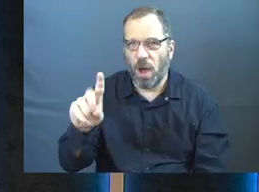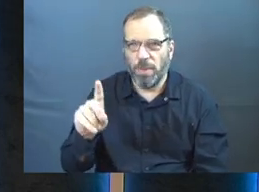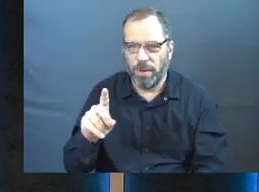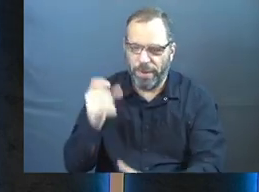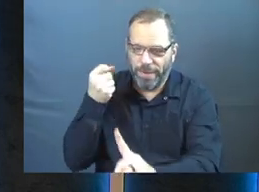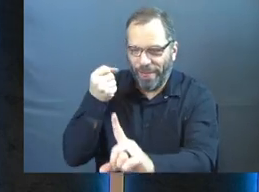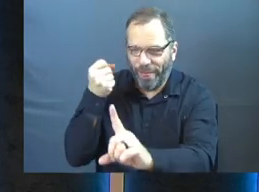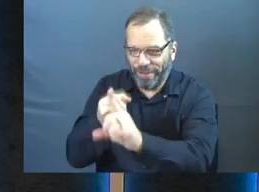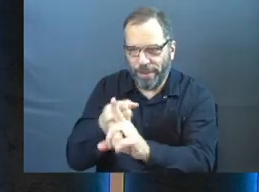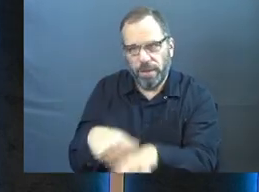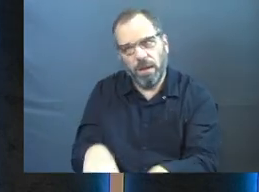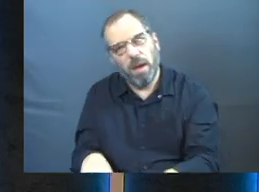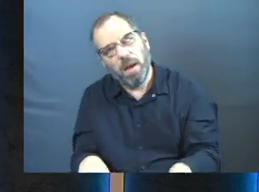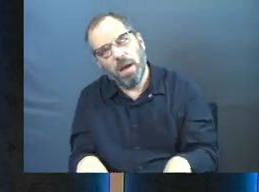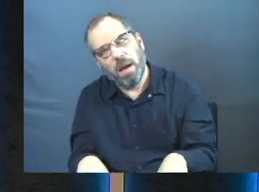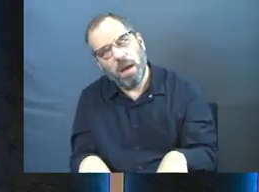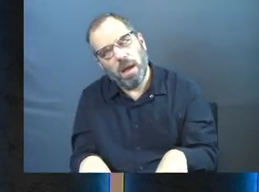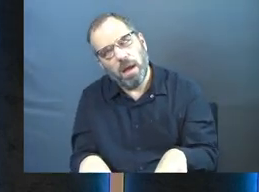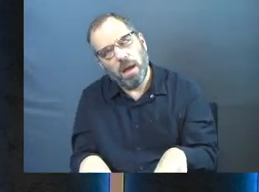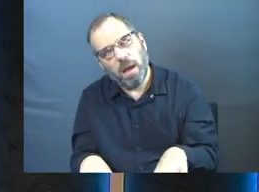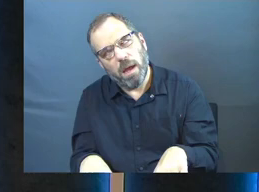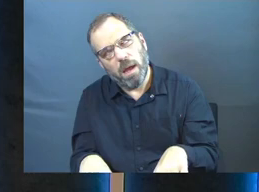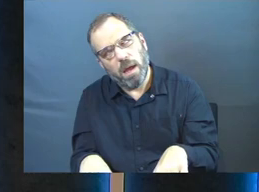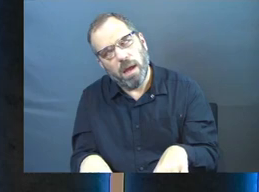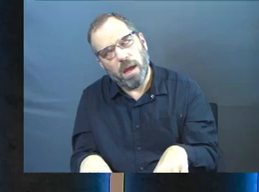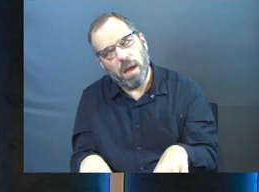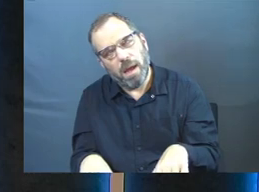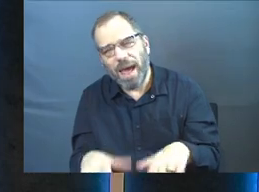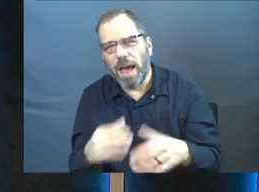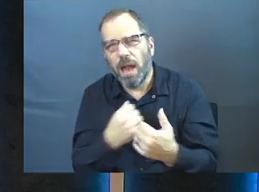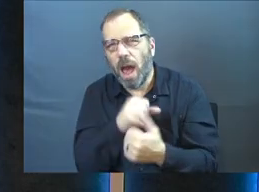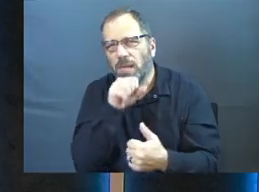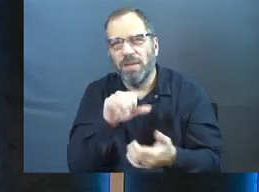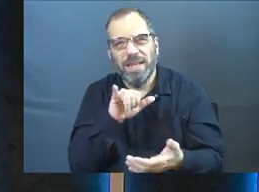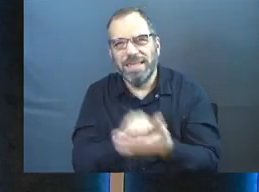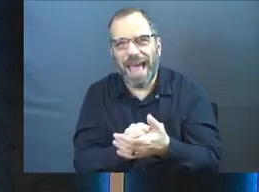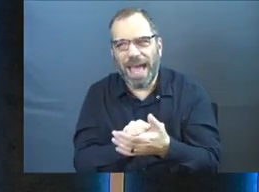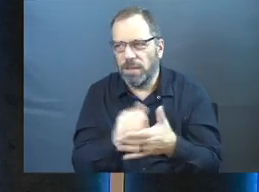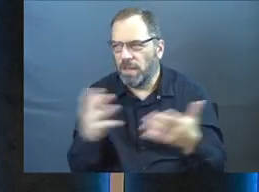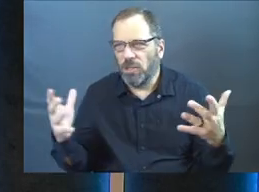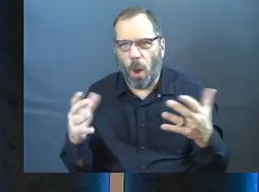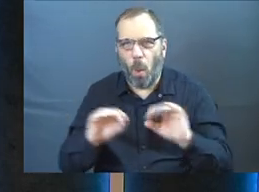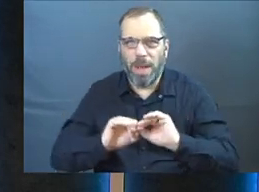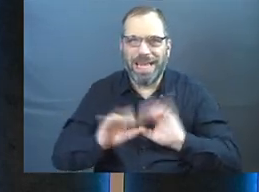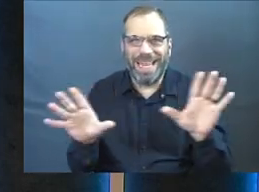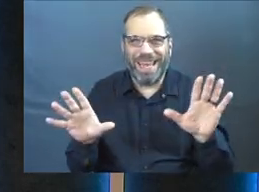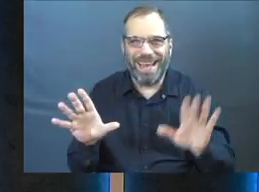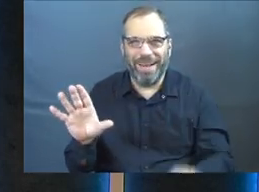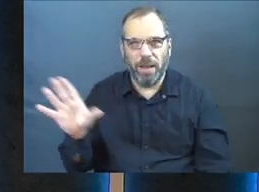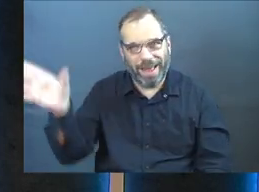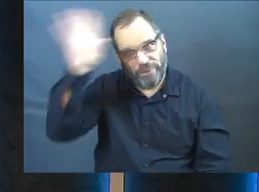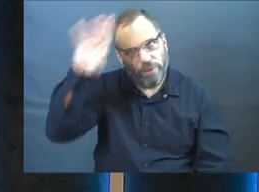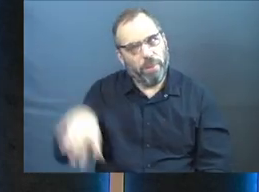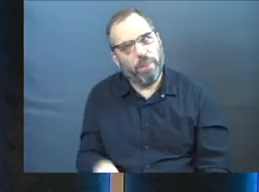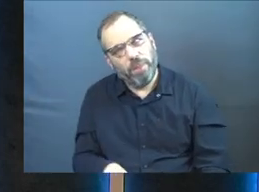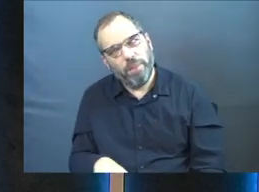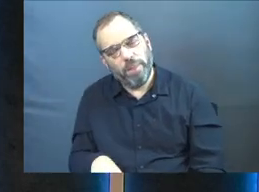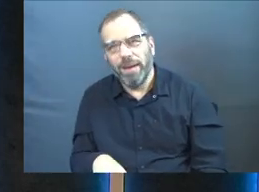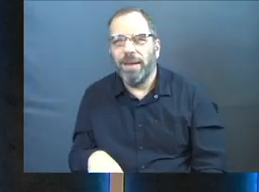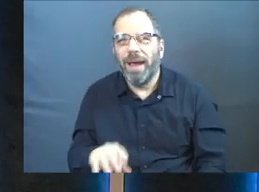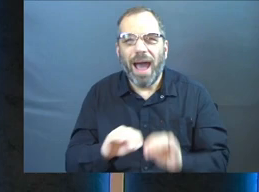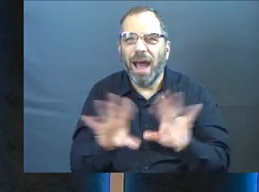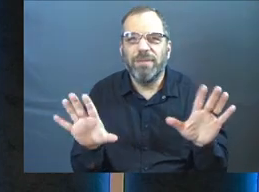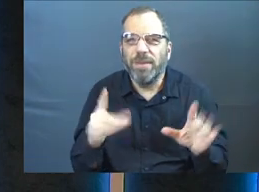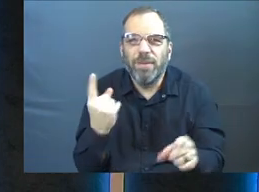it this morning, because it said clobbered, and I just love the way that it made it so, so clear. This seems so obvious, right?